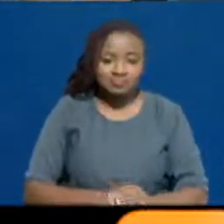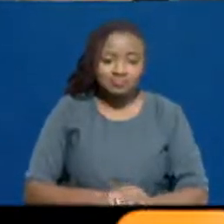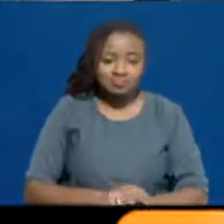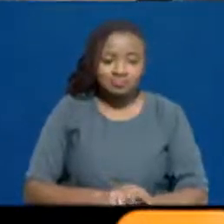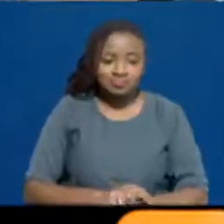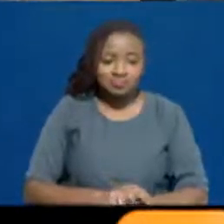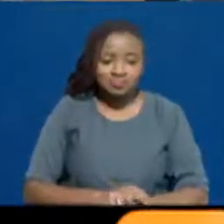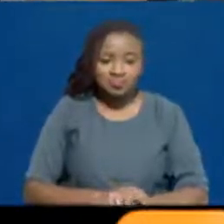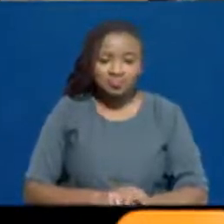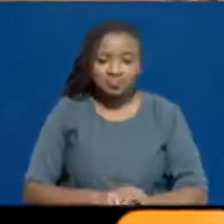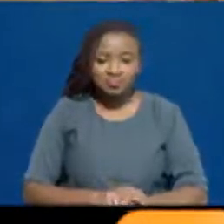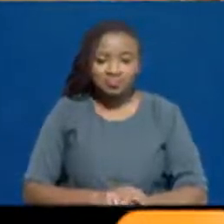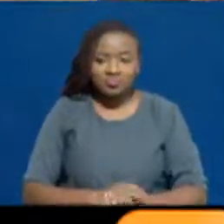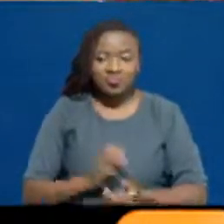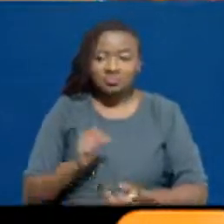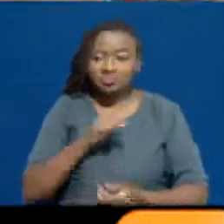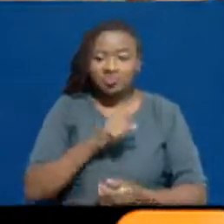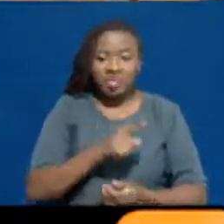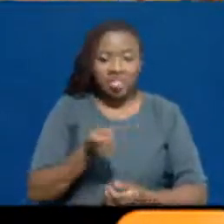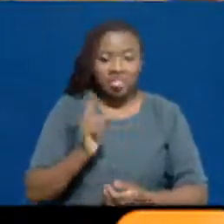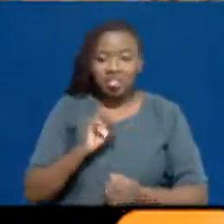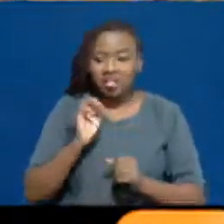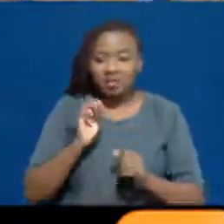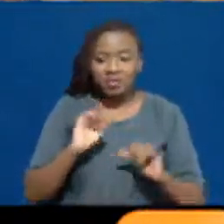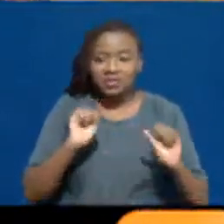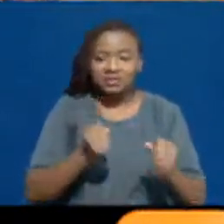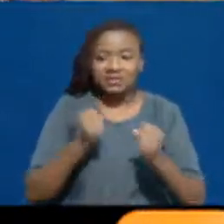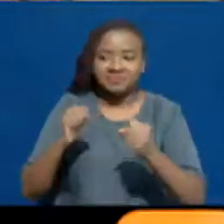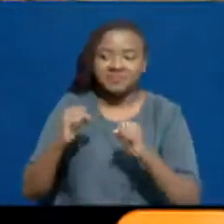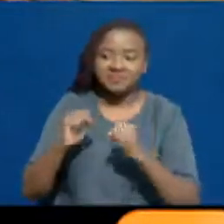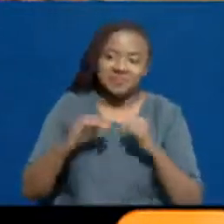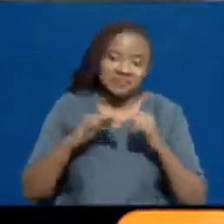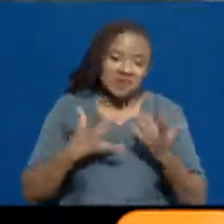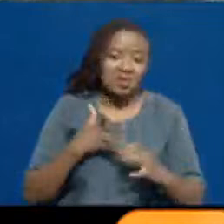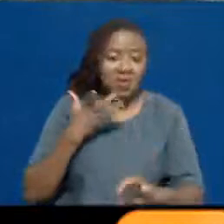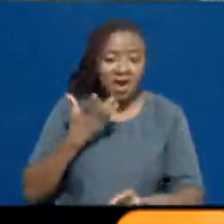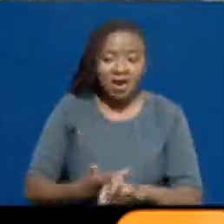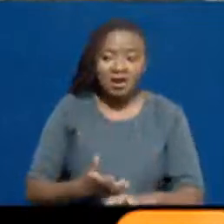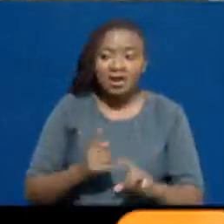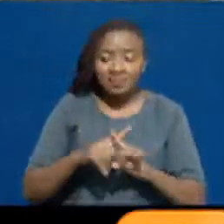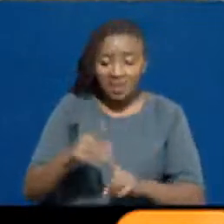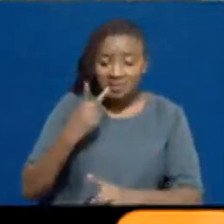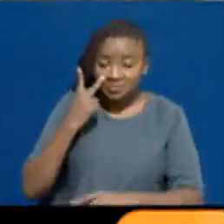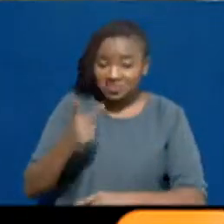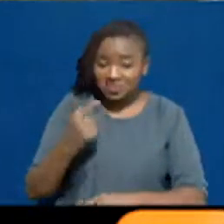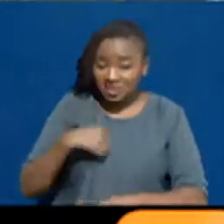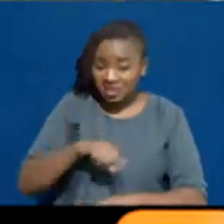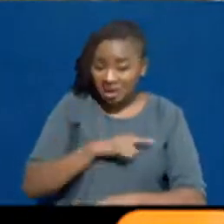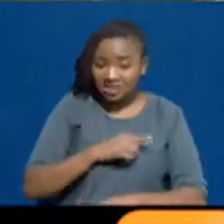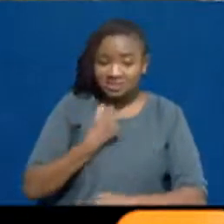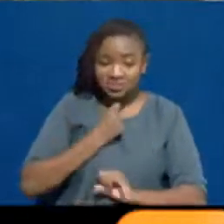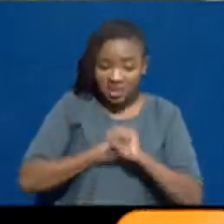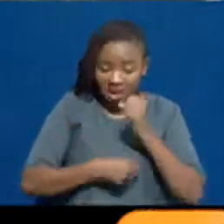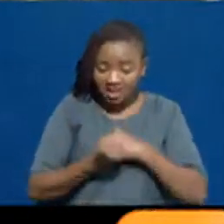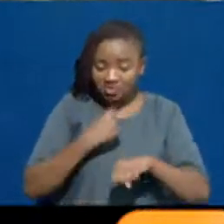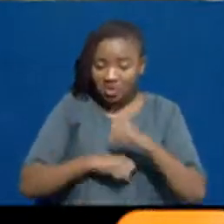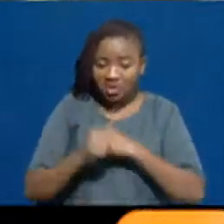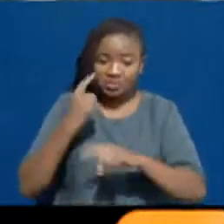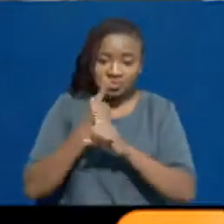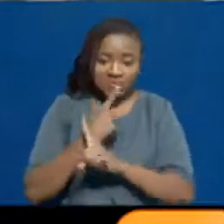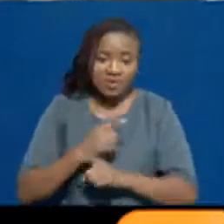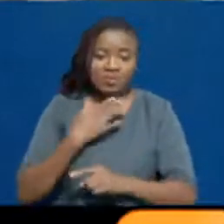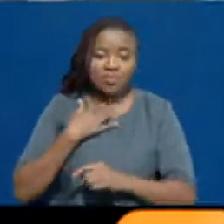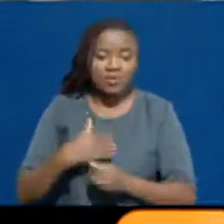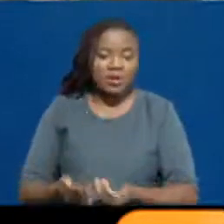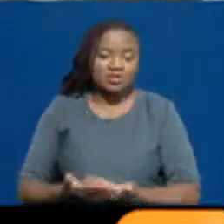cannot be rescued, you know. And so you can see the effort that is being made is to ensure that we can save the